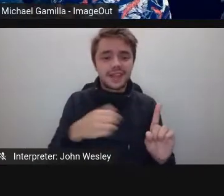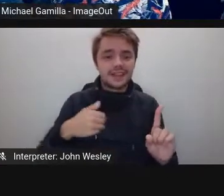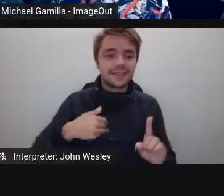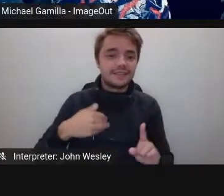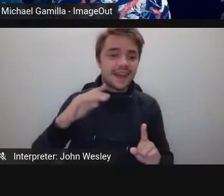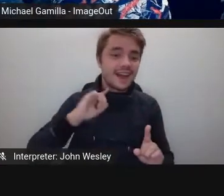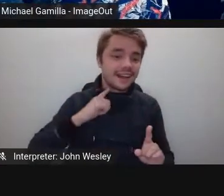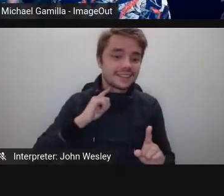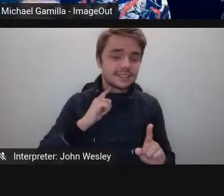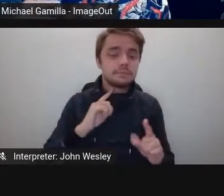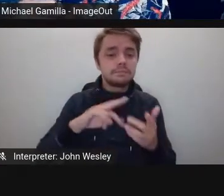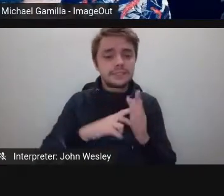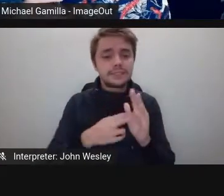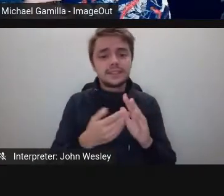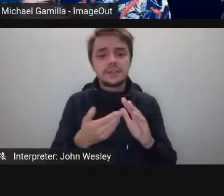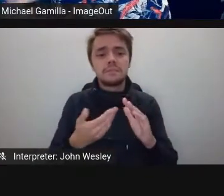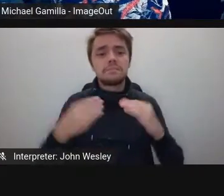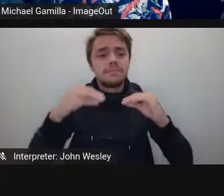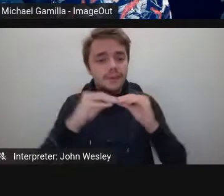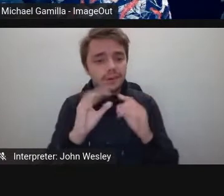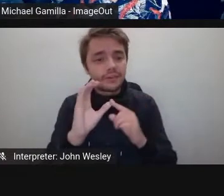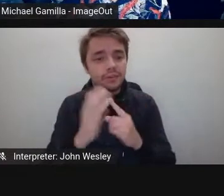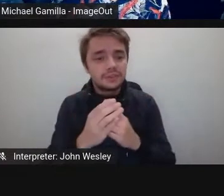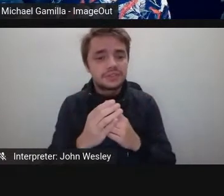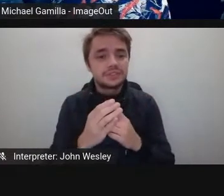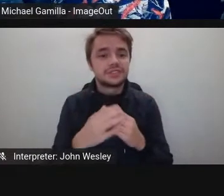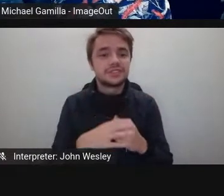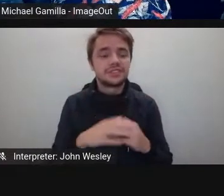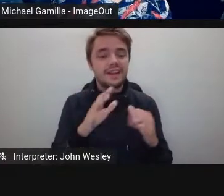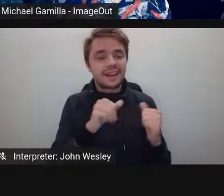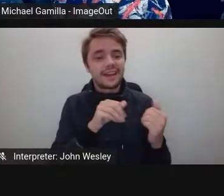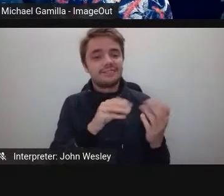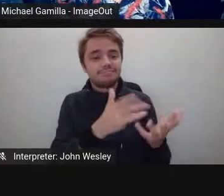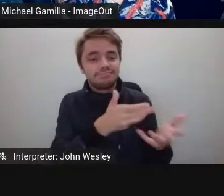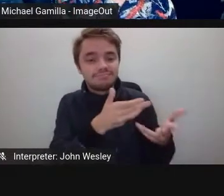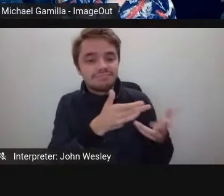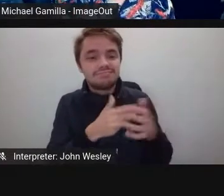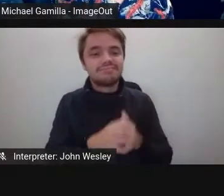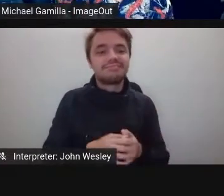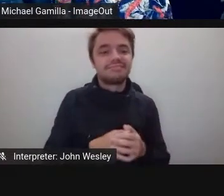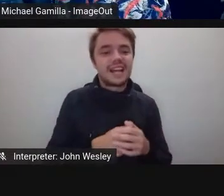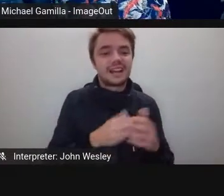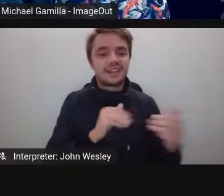more culture there that can be learned and talked about.